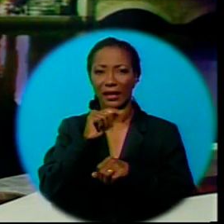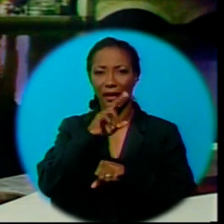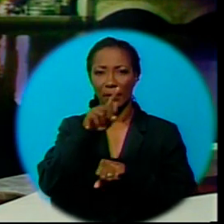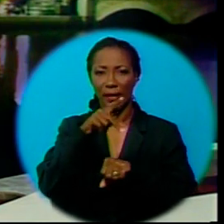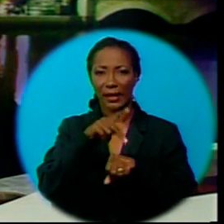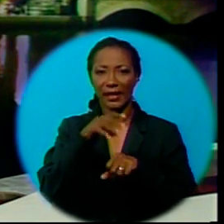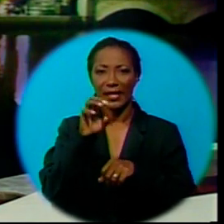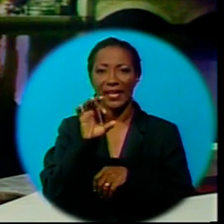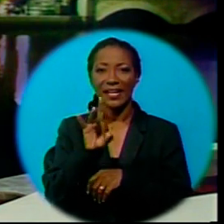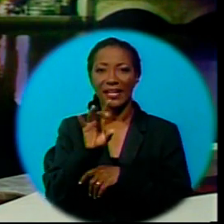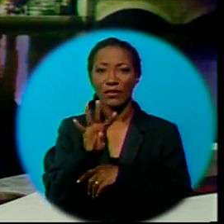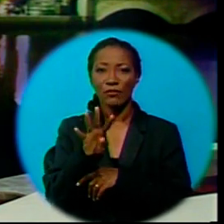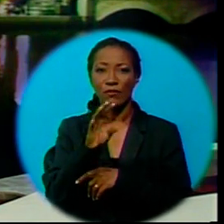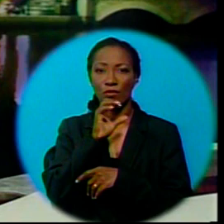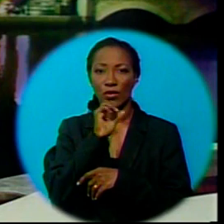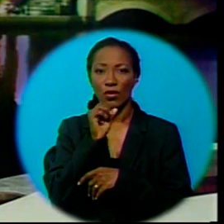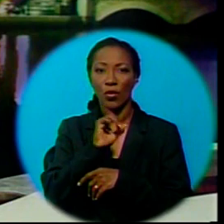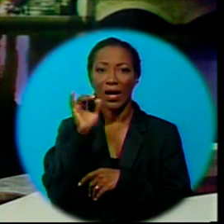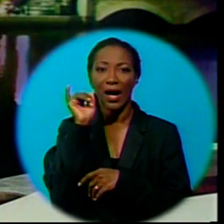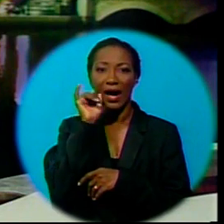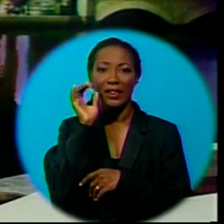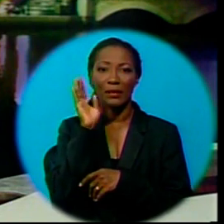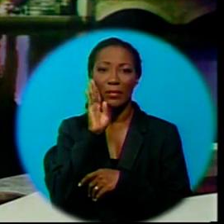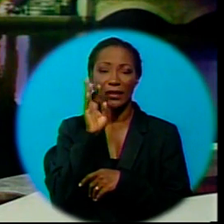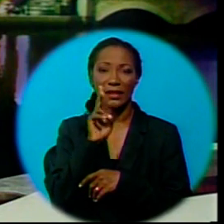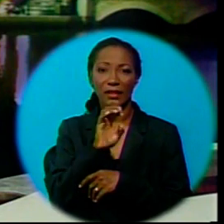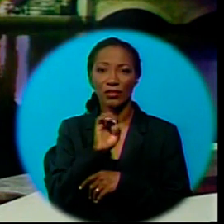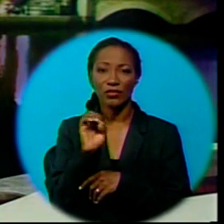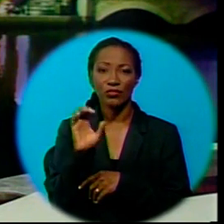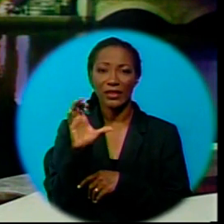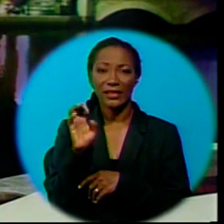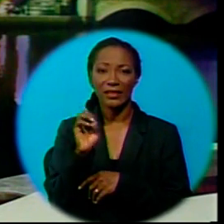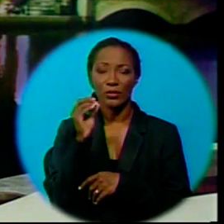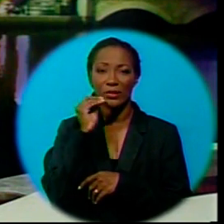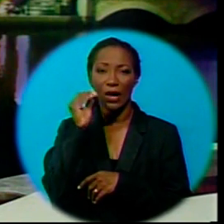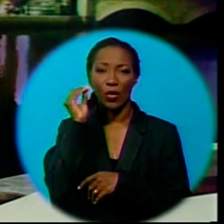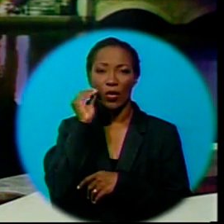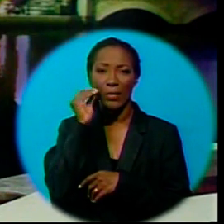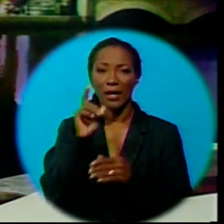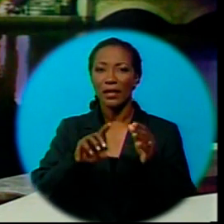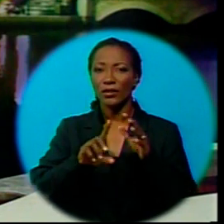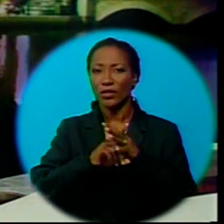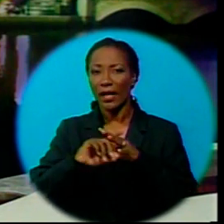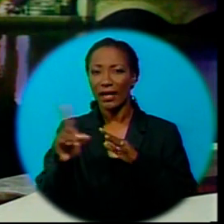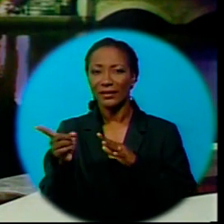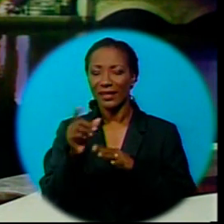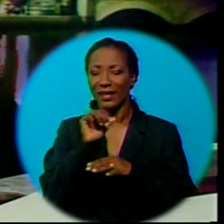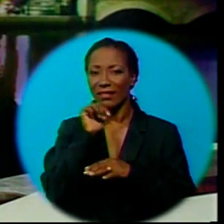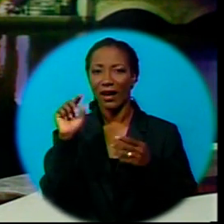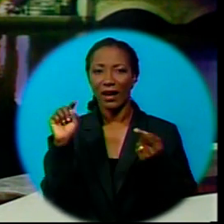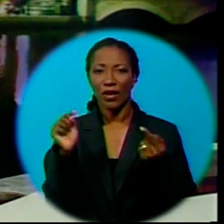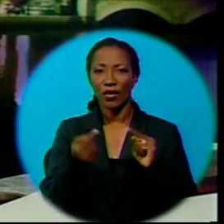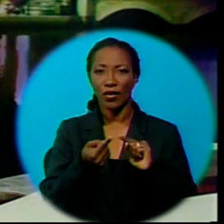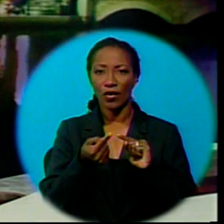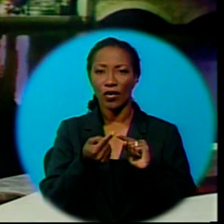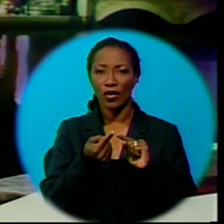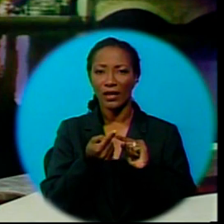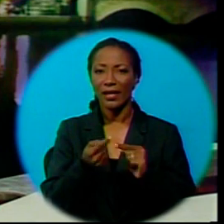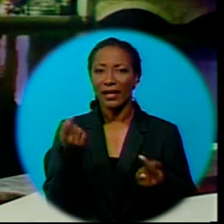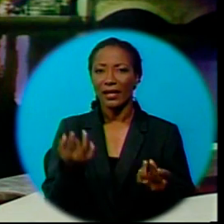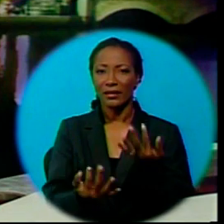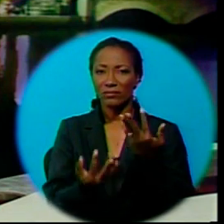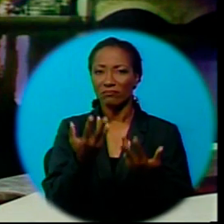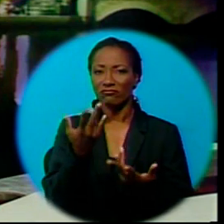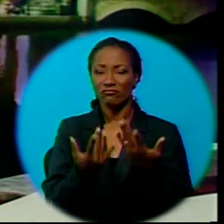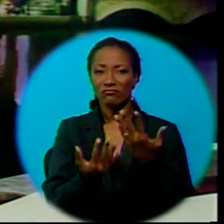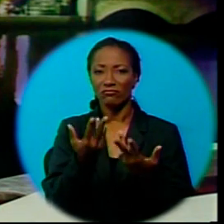84-year-old Eileen Bernice Reese was at home at the time but thankfully escaped unharmed. as a fire gutted the small one-bedroom wooden